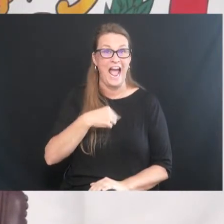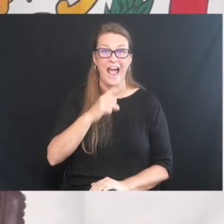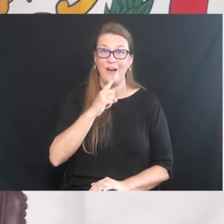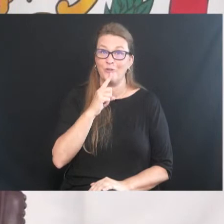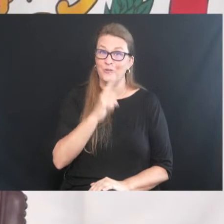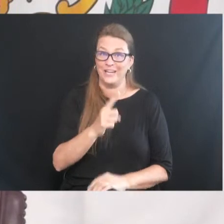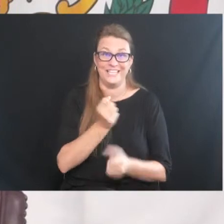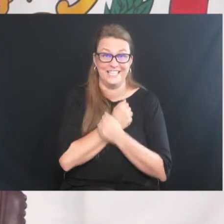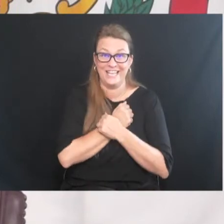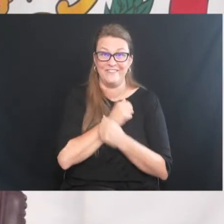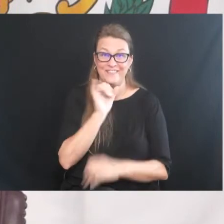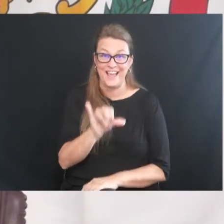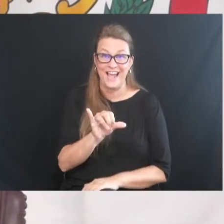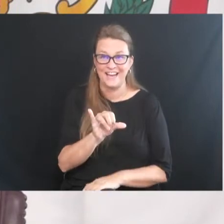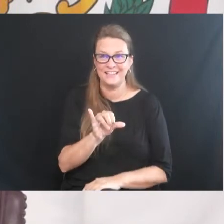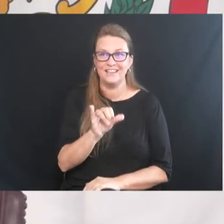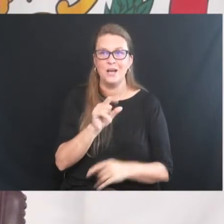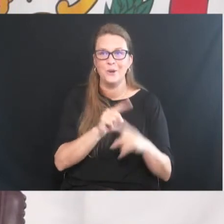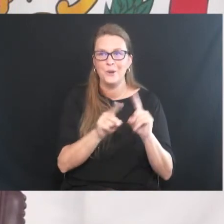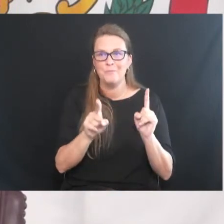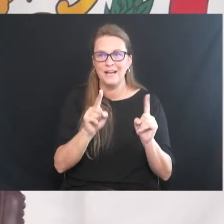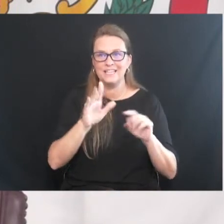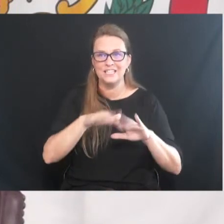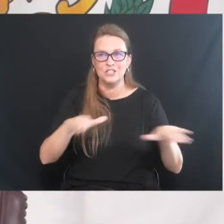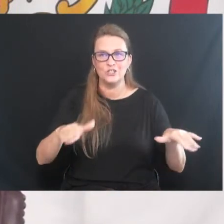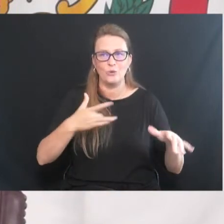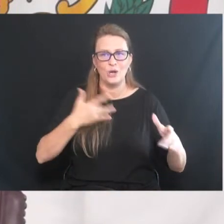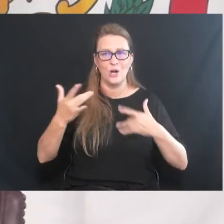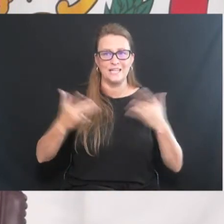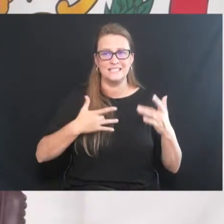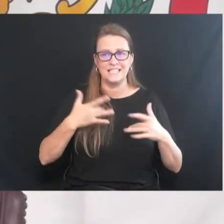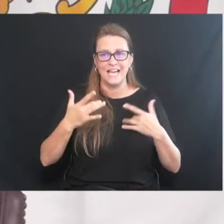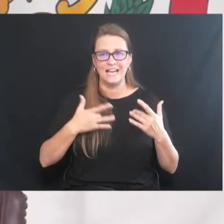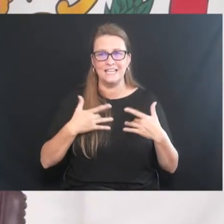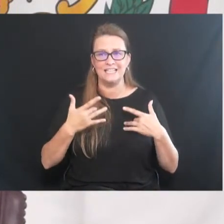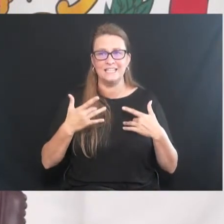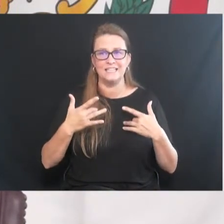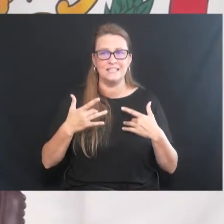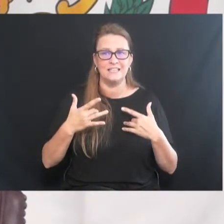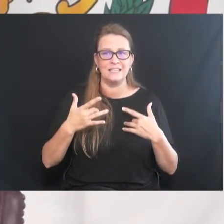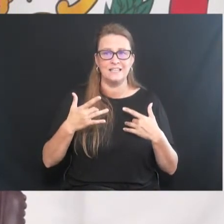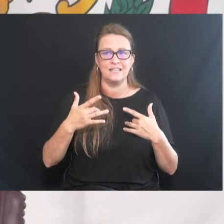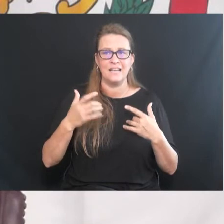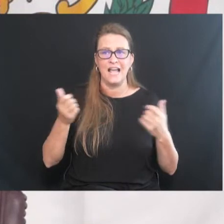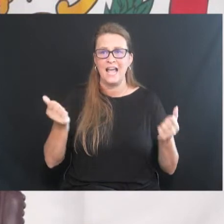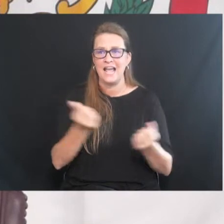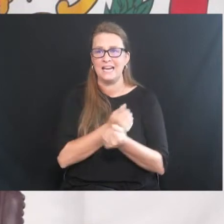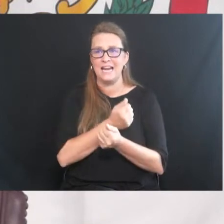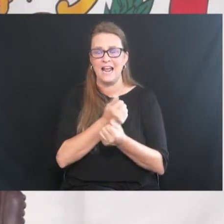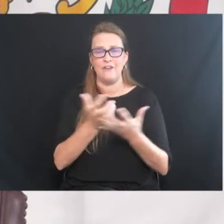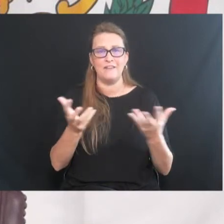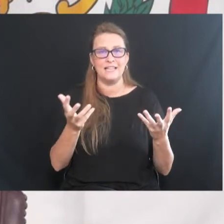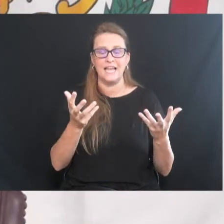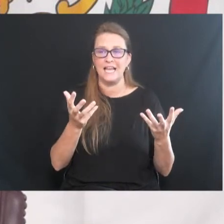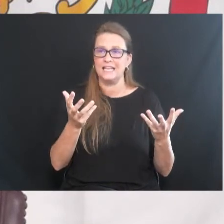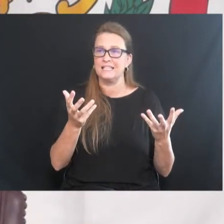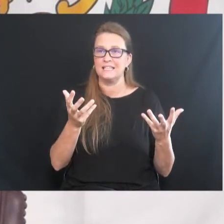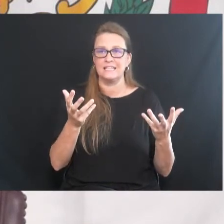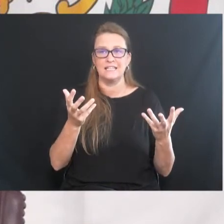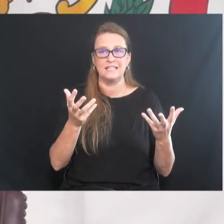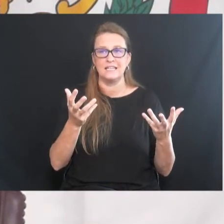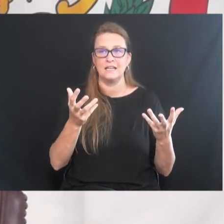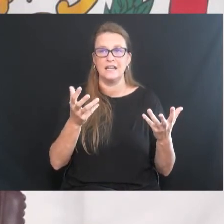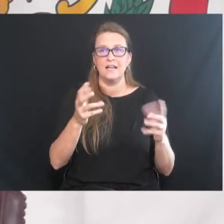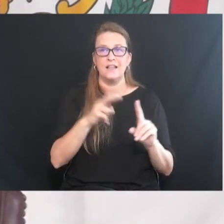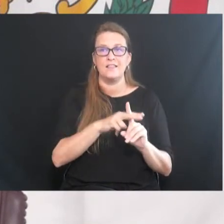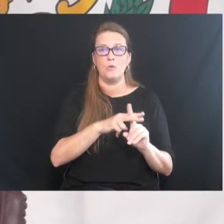to death. And the kids were really excited and everything, and then all of a sudden this thing is just raging, and all of a sudden we pull the plug on our